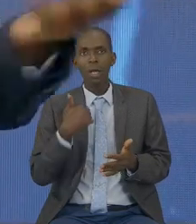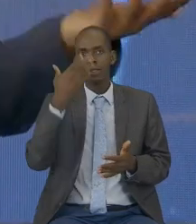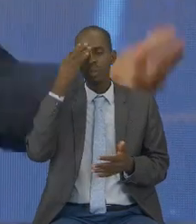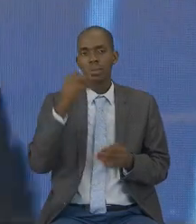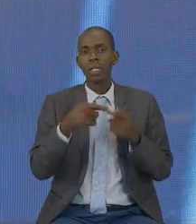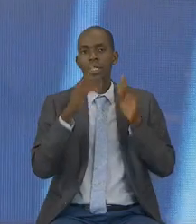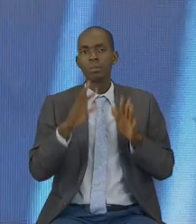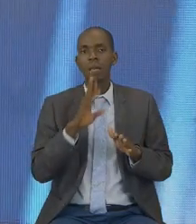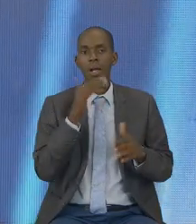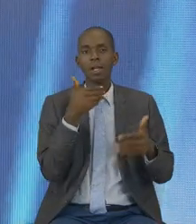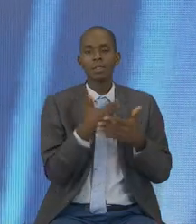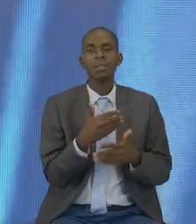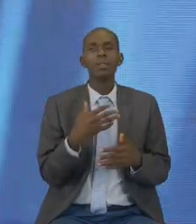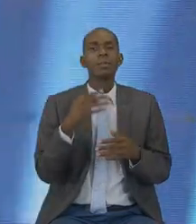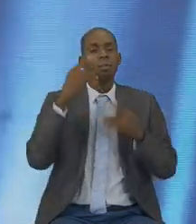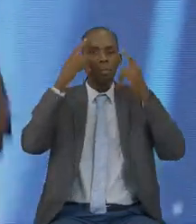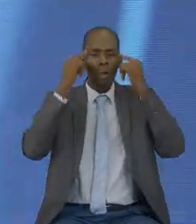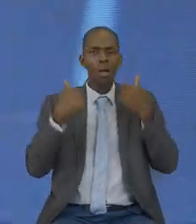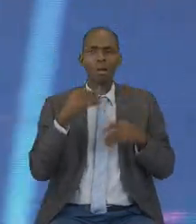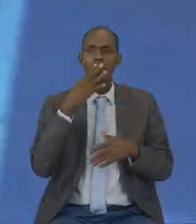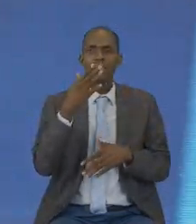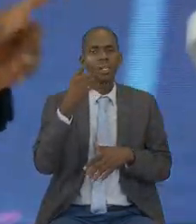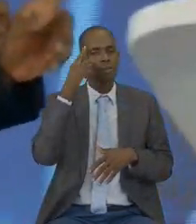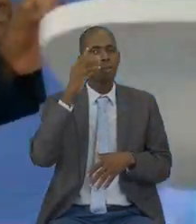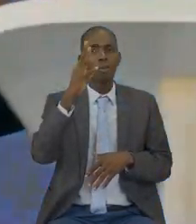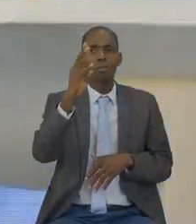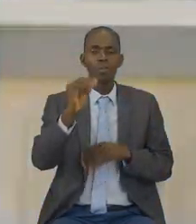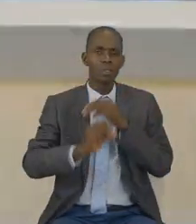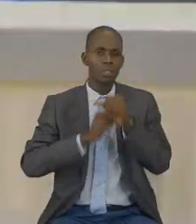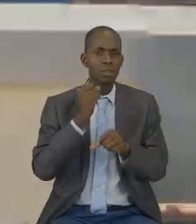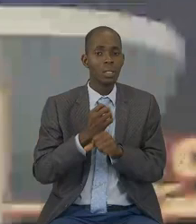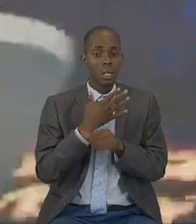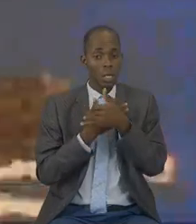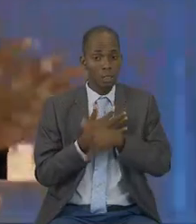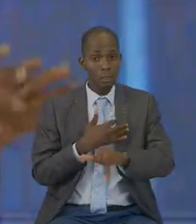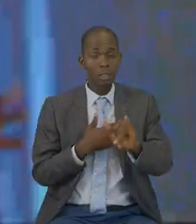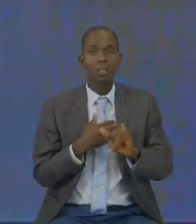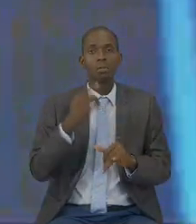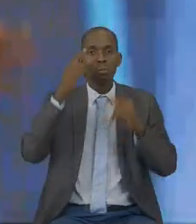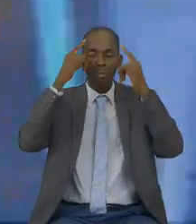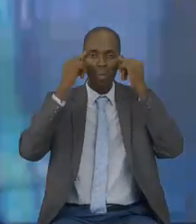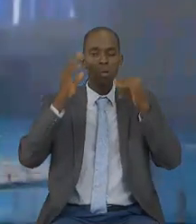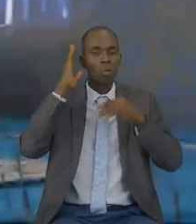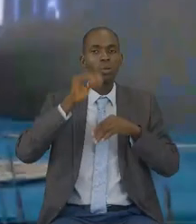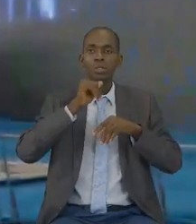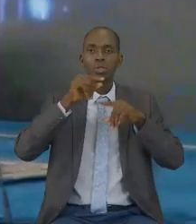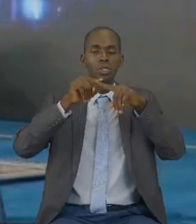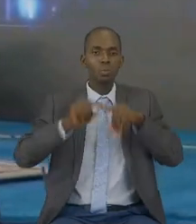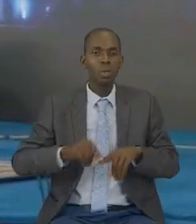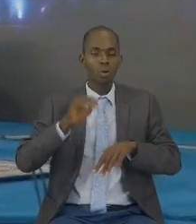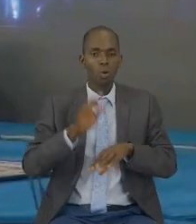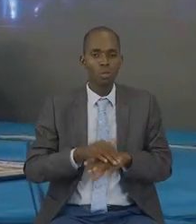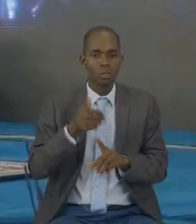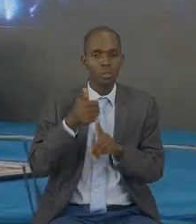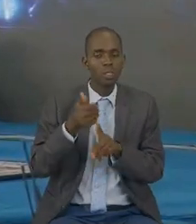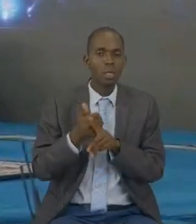nearby. He's been there for 40 years, and yet he will not depend on the past knowledge